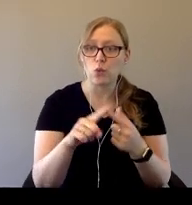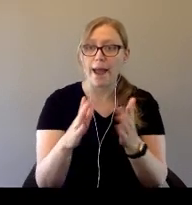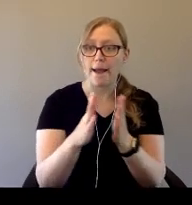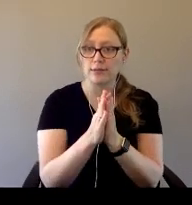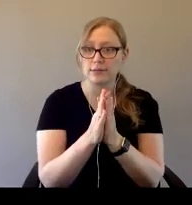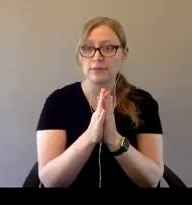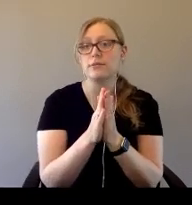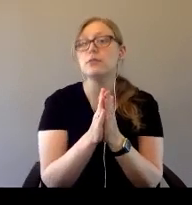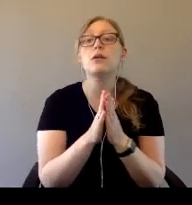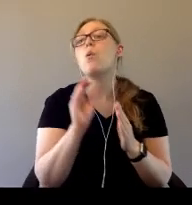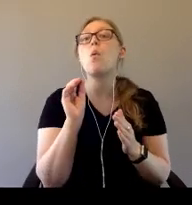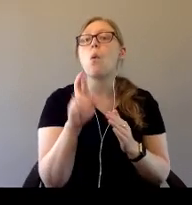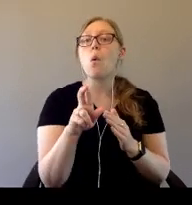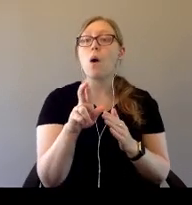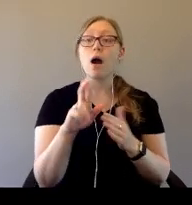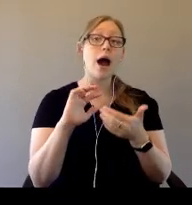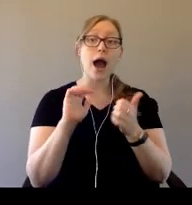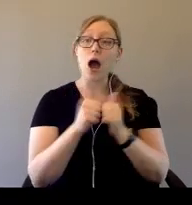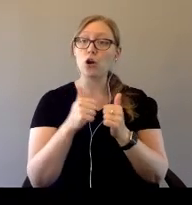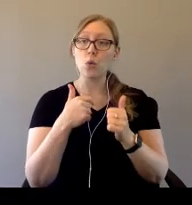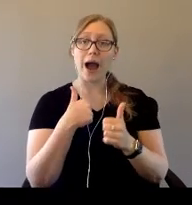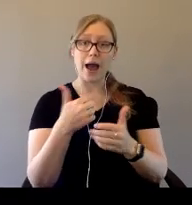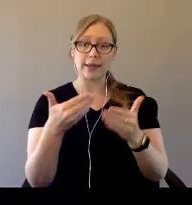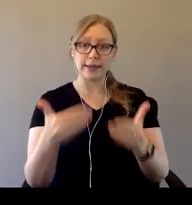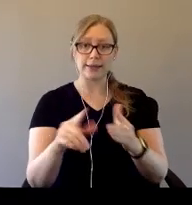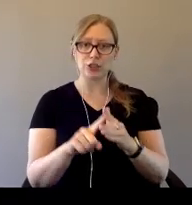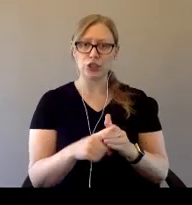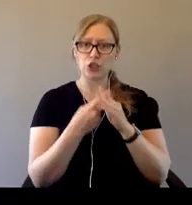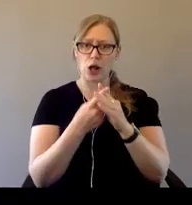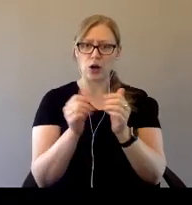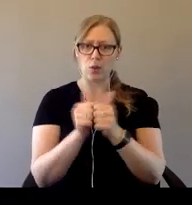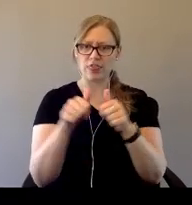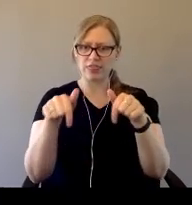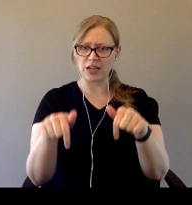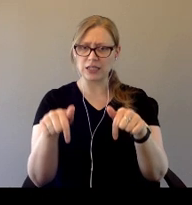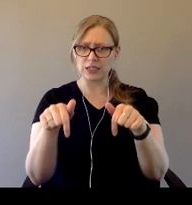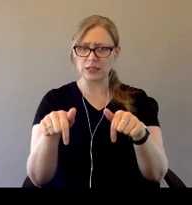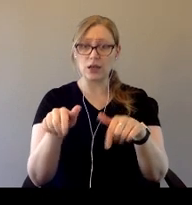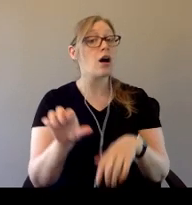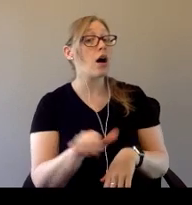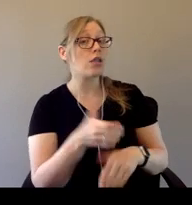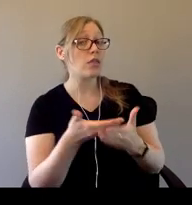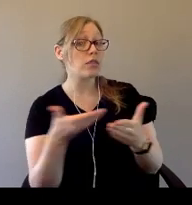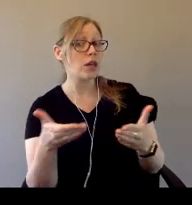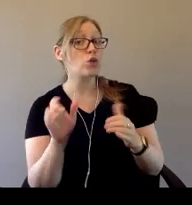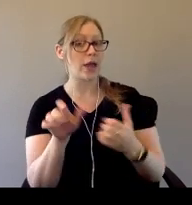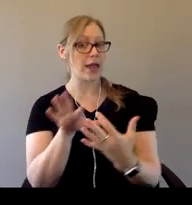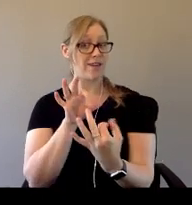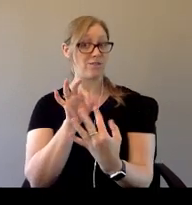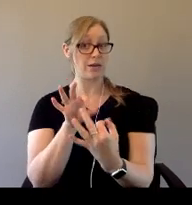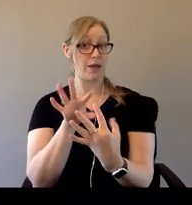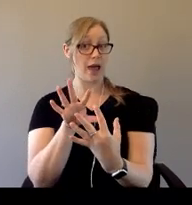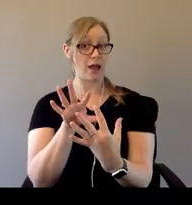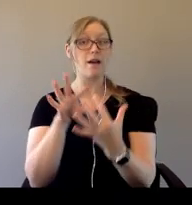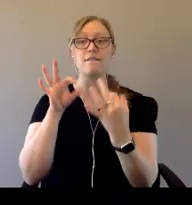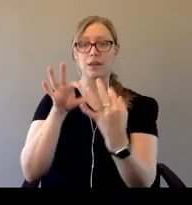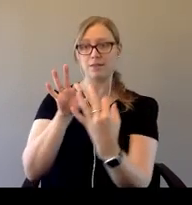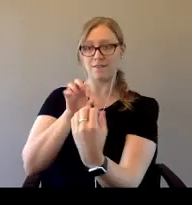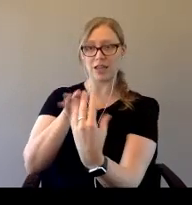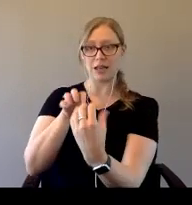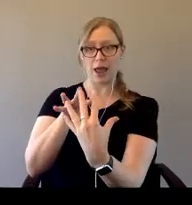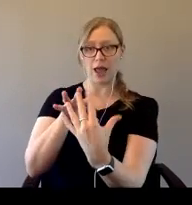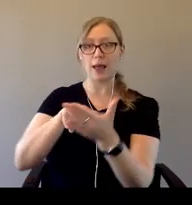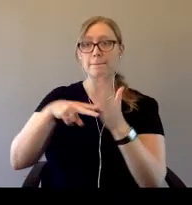Or how do I get started on this? Another thing is to get feedback. Feedback means that you've